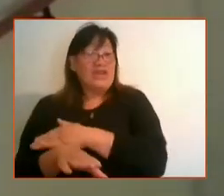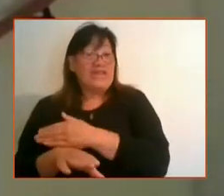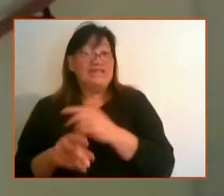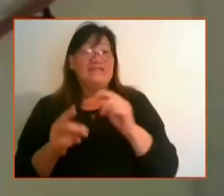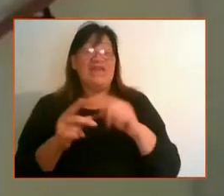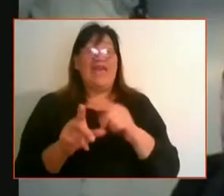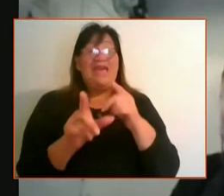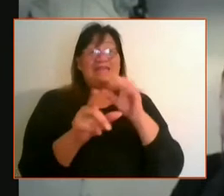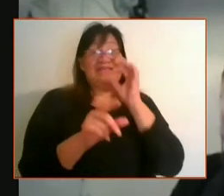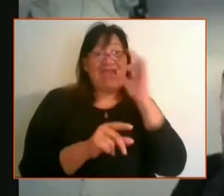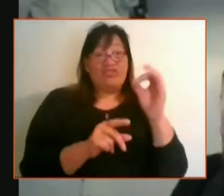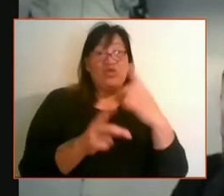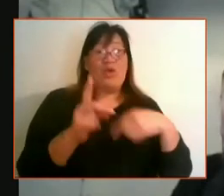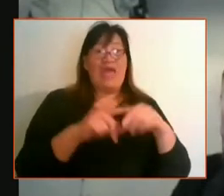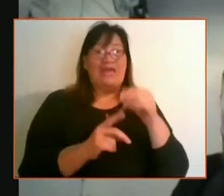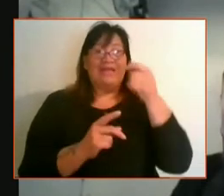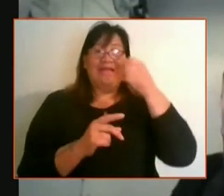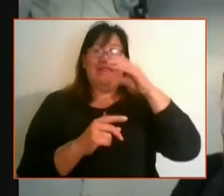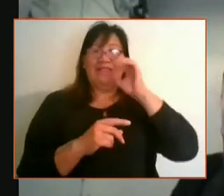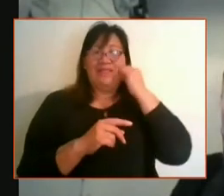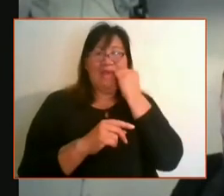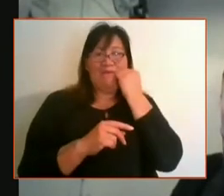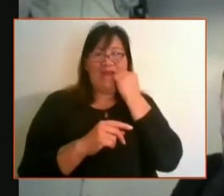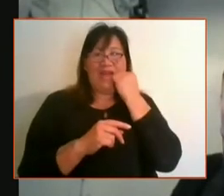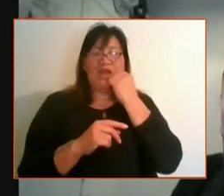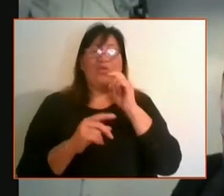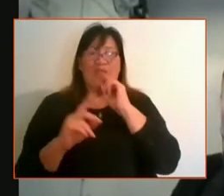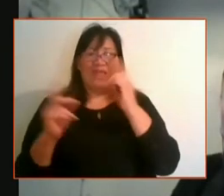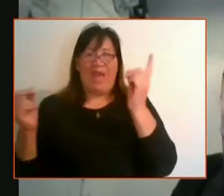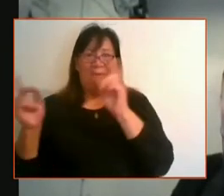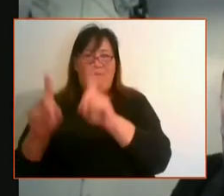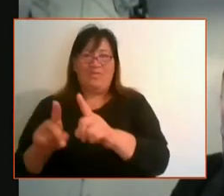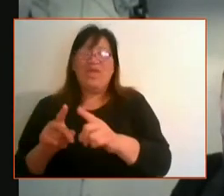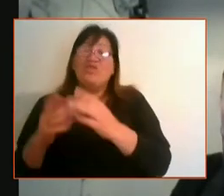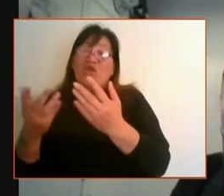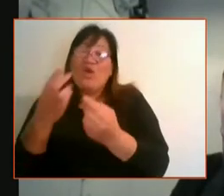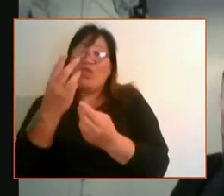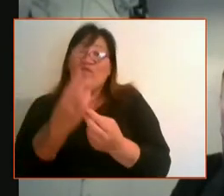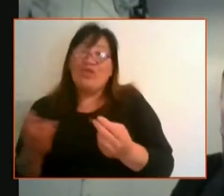Jonathan Young, and Labour's Carmel Sepuloni.